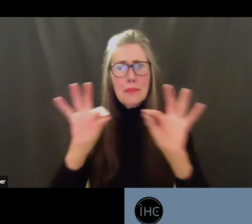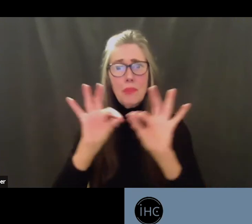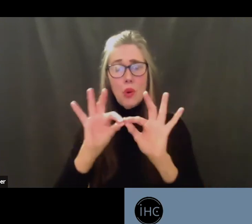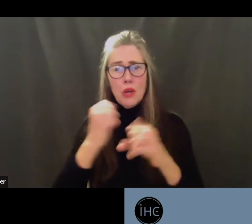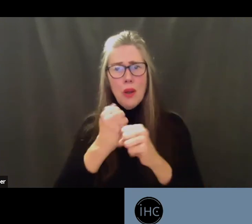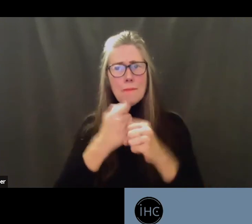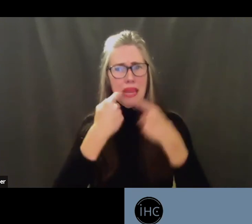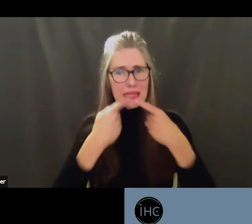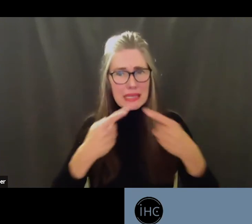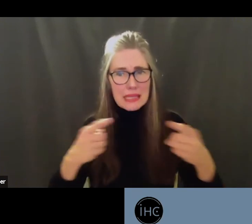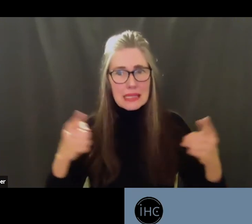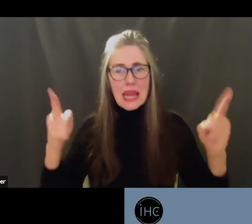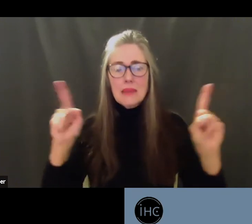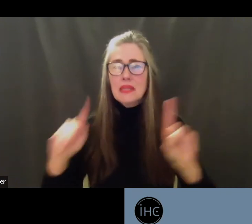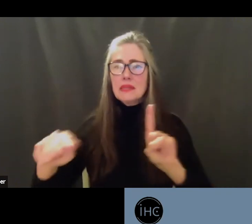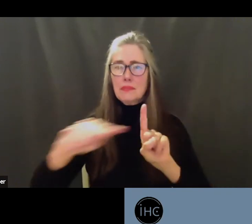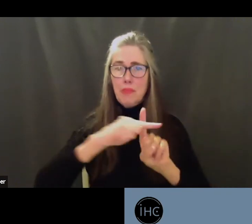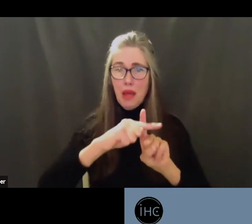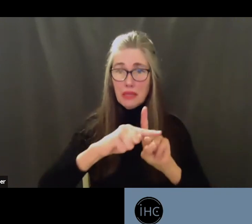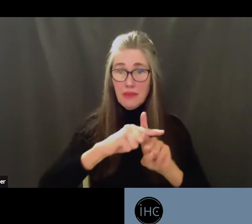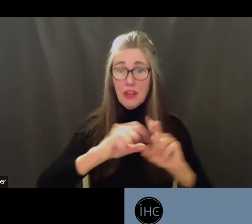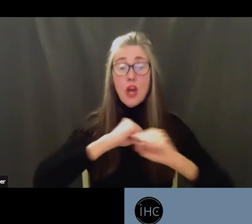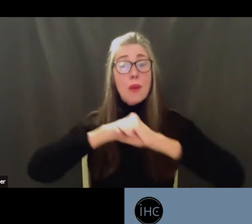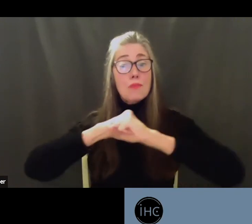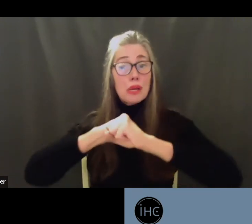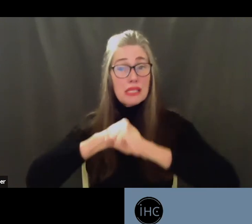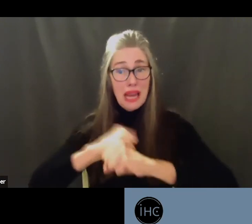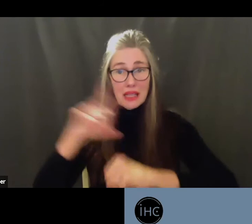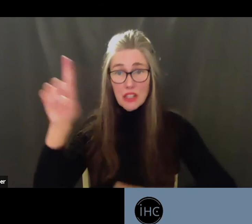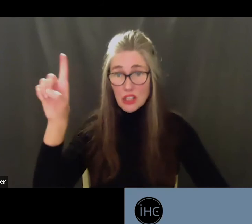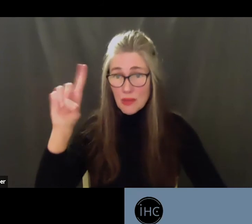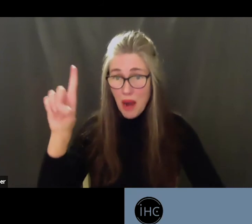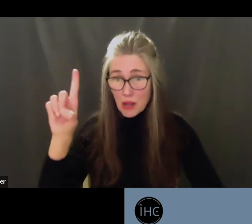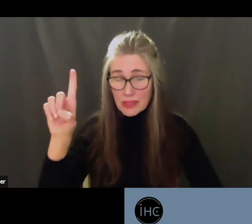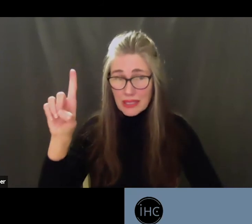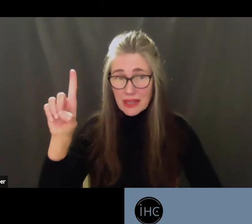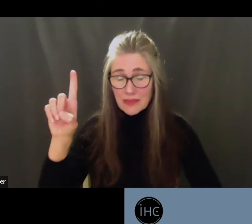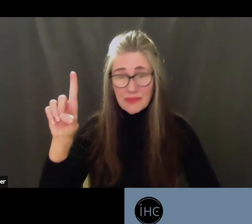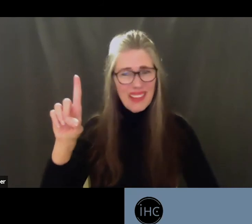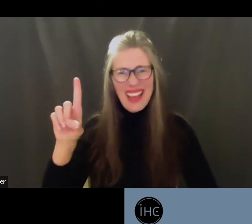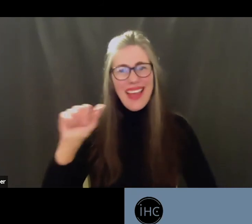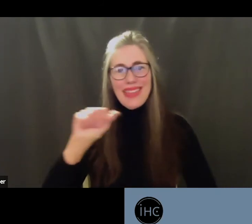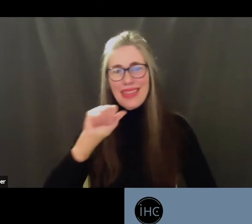about the need to protect democracy. It's not one of their programmatic